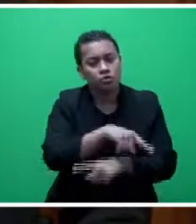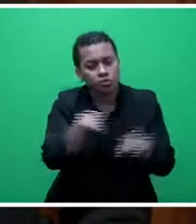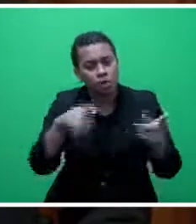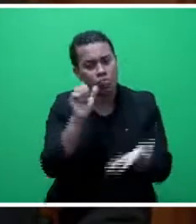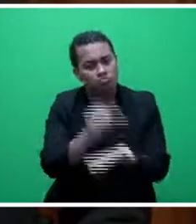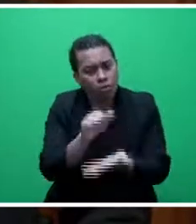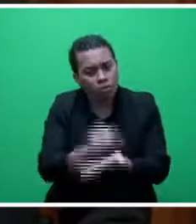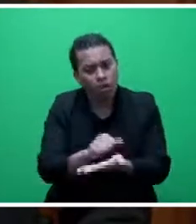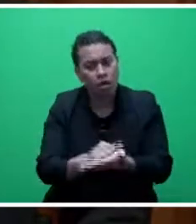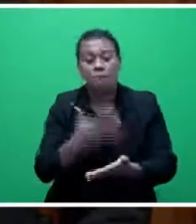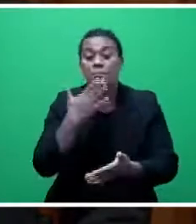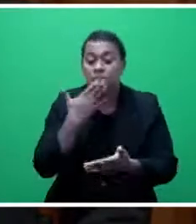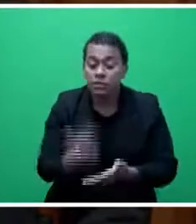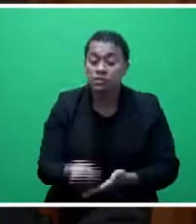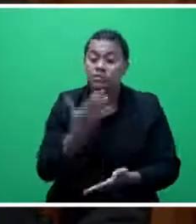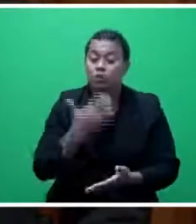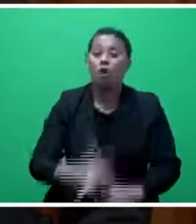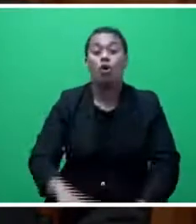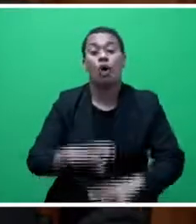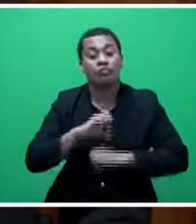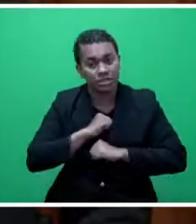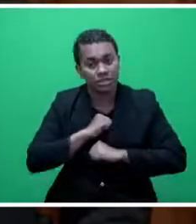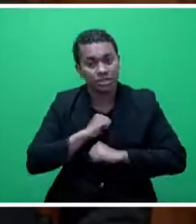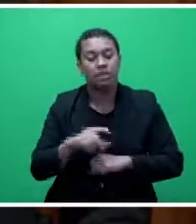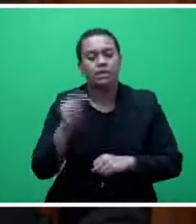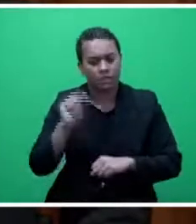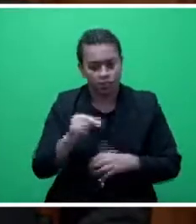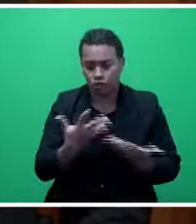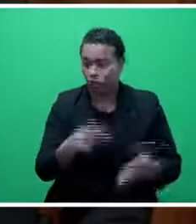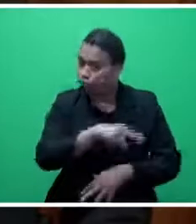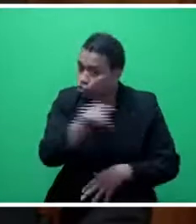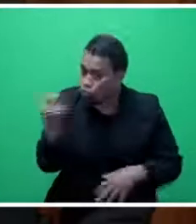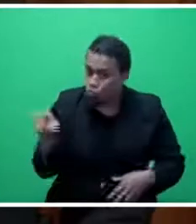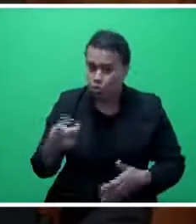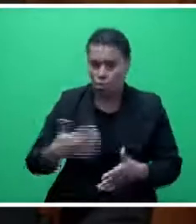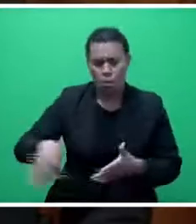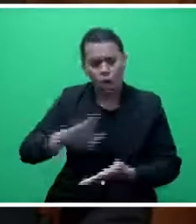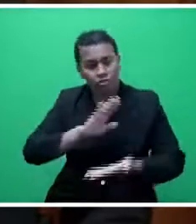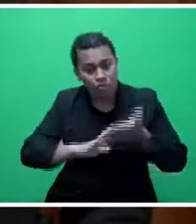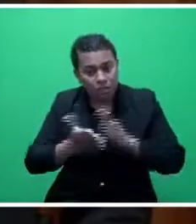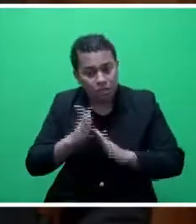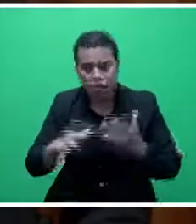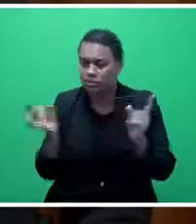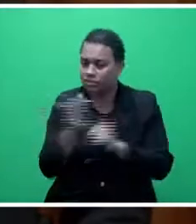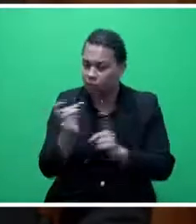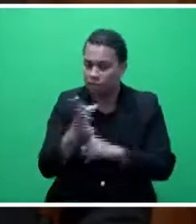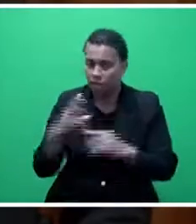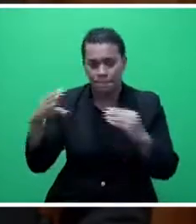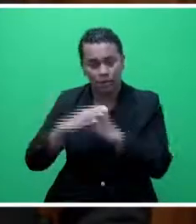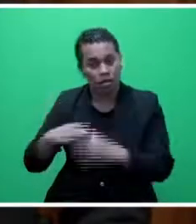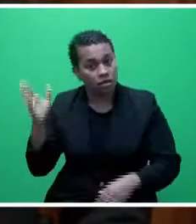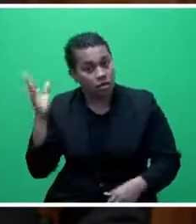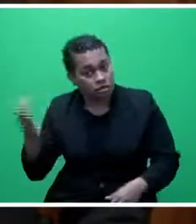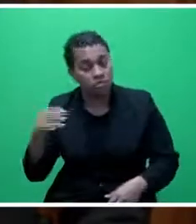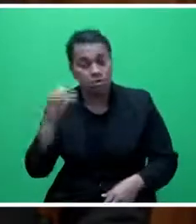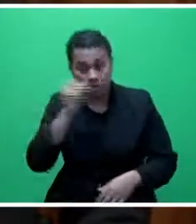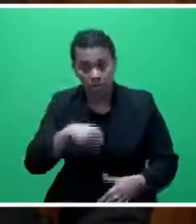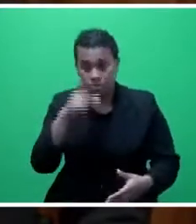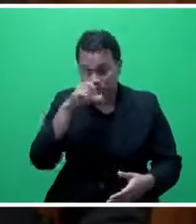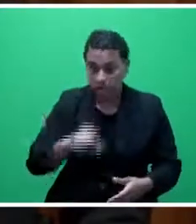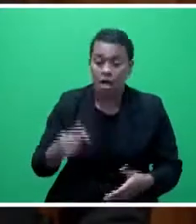and get the confidence that we need, so that the whole community, especially the banks, can start lending and